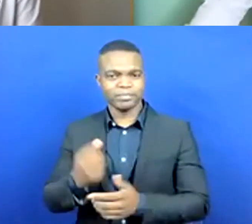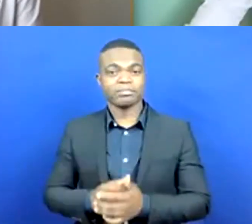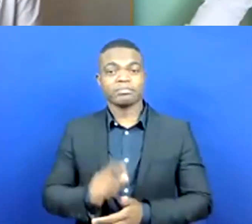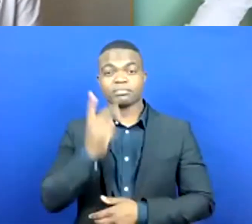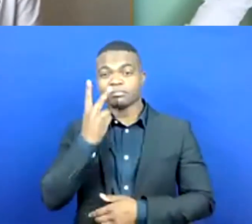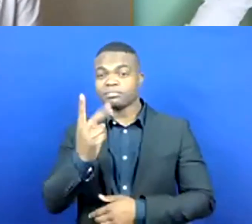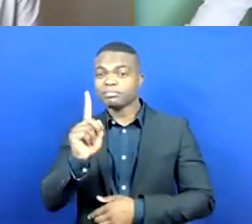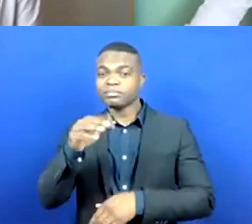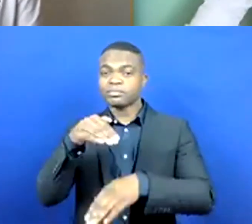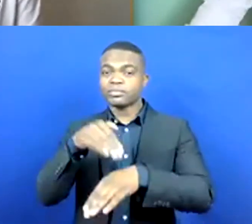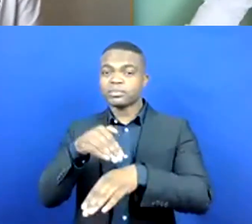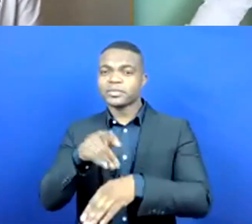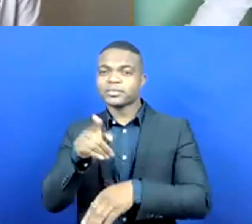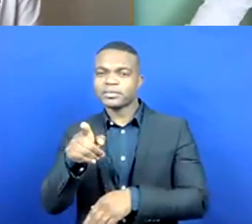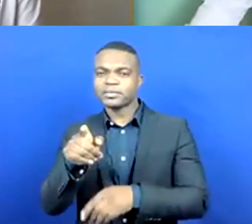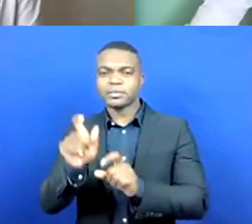from Venezuela,